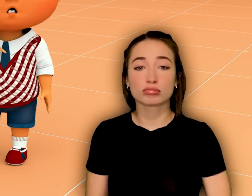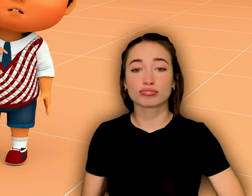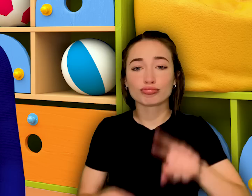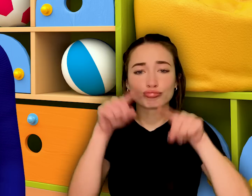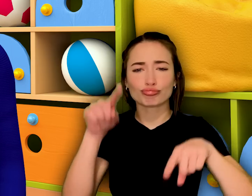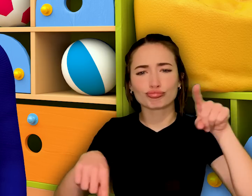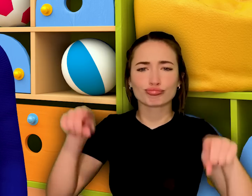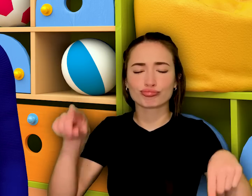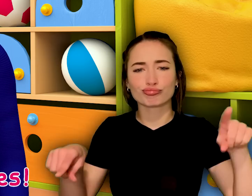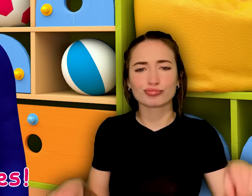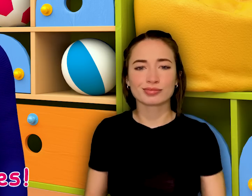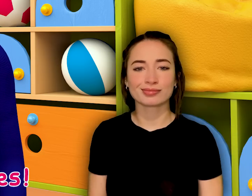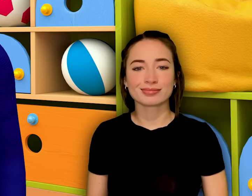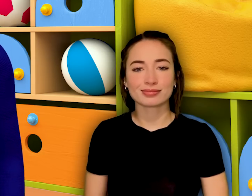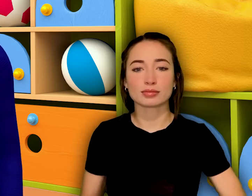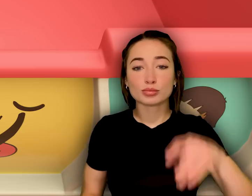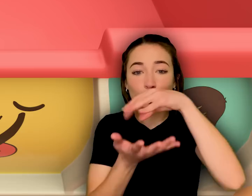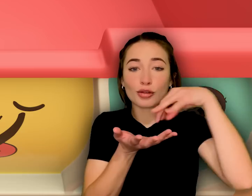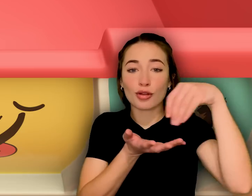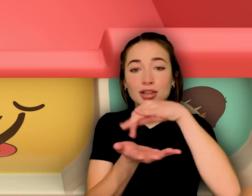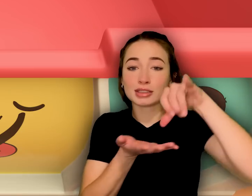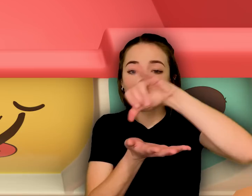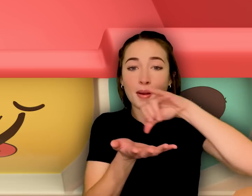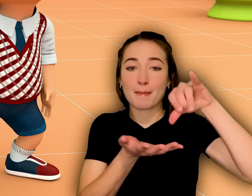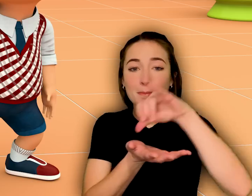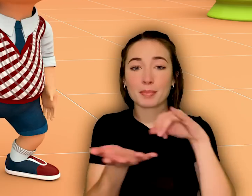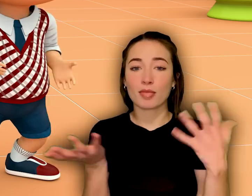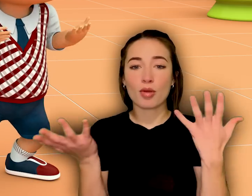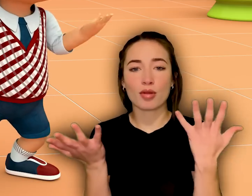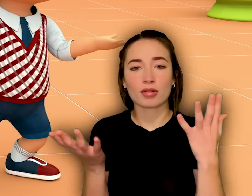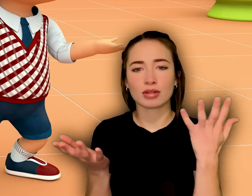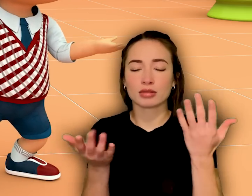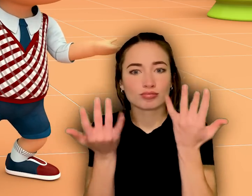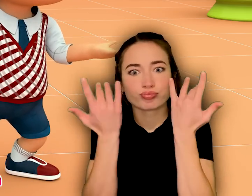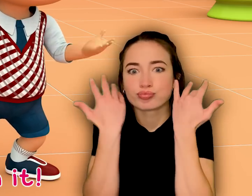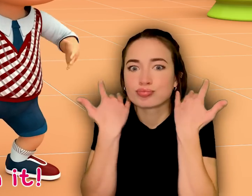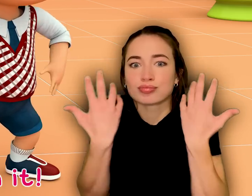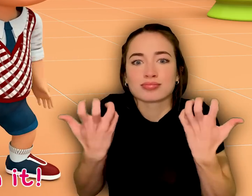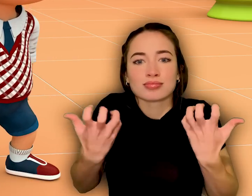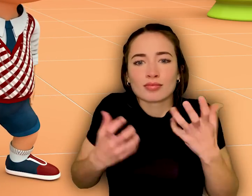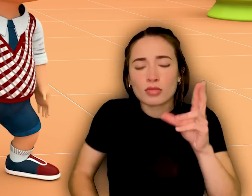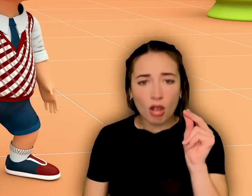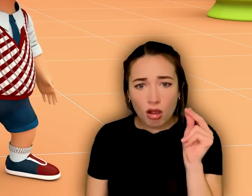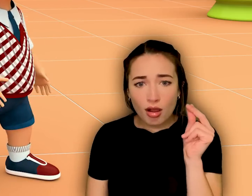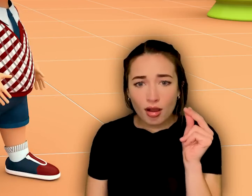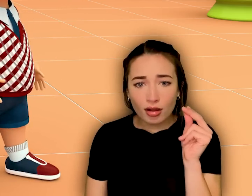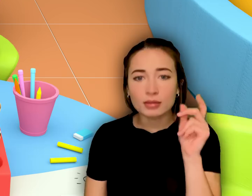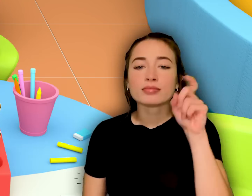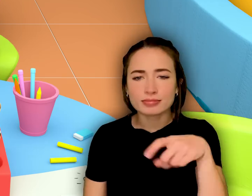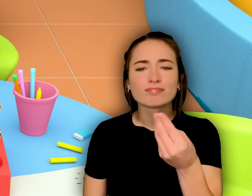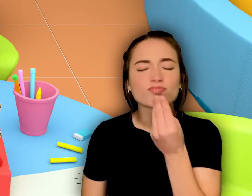waffle cones yo there are no awful cones sprinkles on it syrup on it don't you put your ear up on it